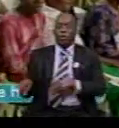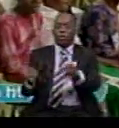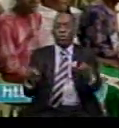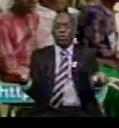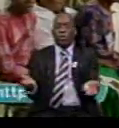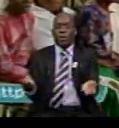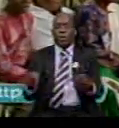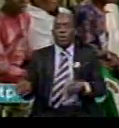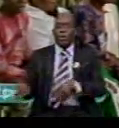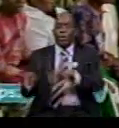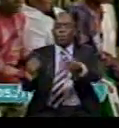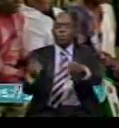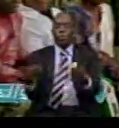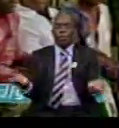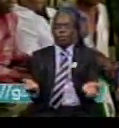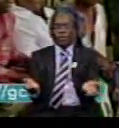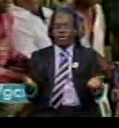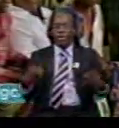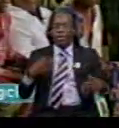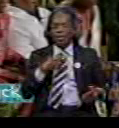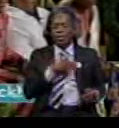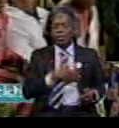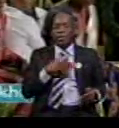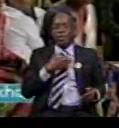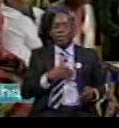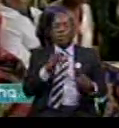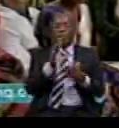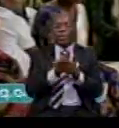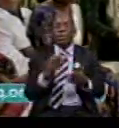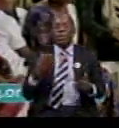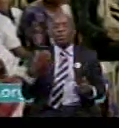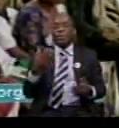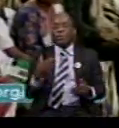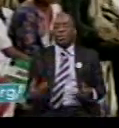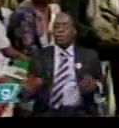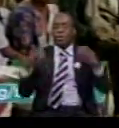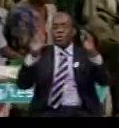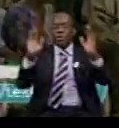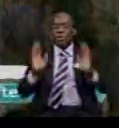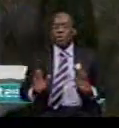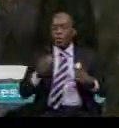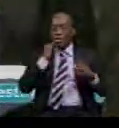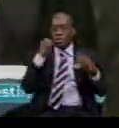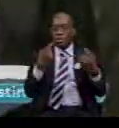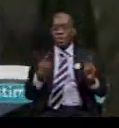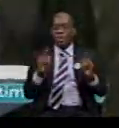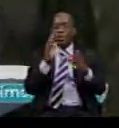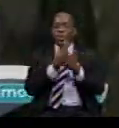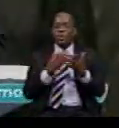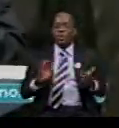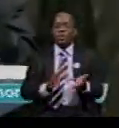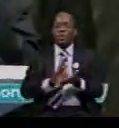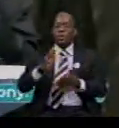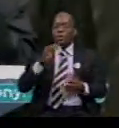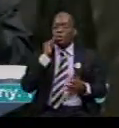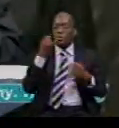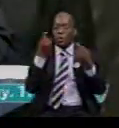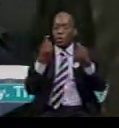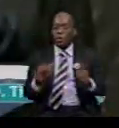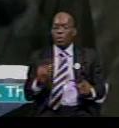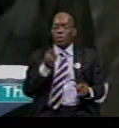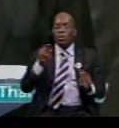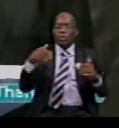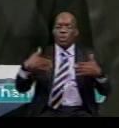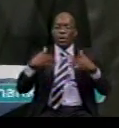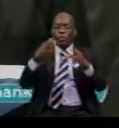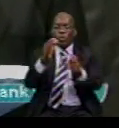here, please. Something wonderful is happening. Something glorious is happening. You have received your own.